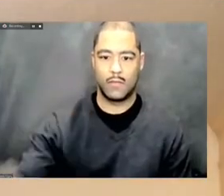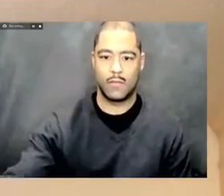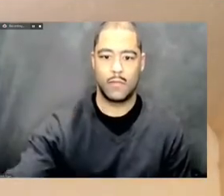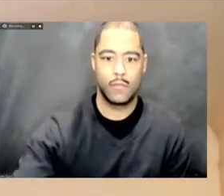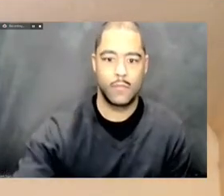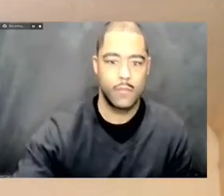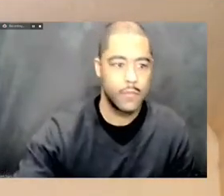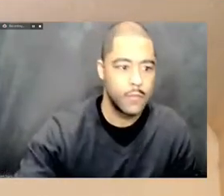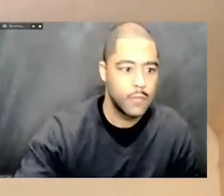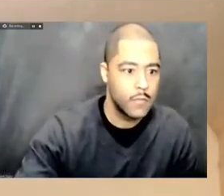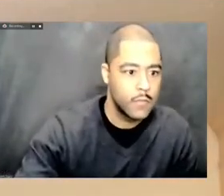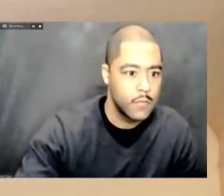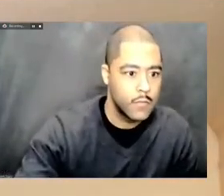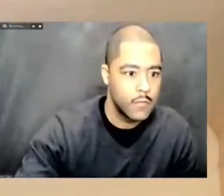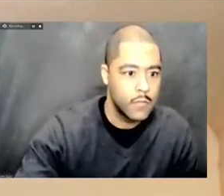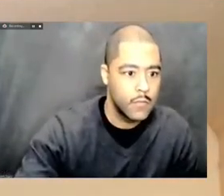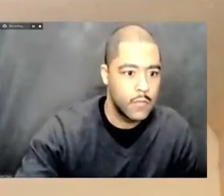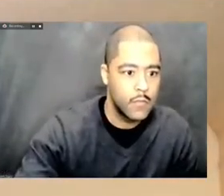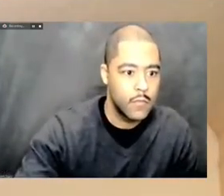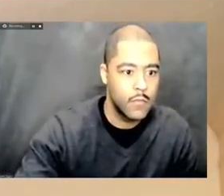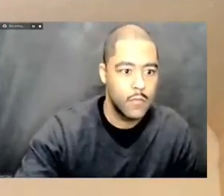Under the Lemon Tree by Marsha De La O.